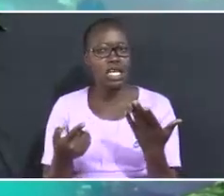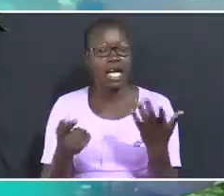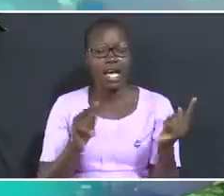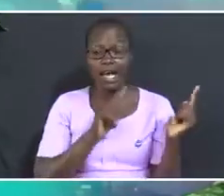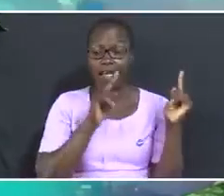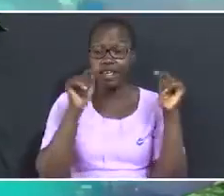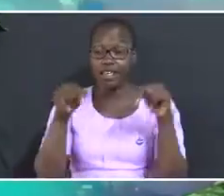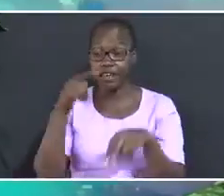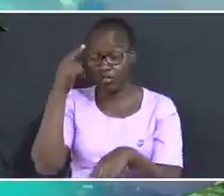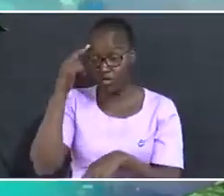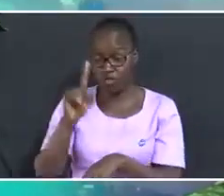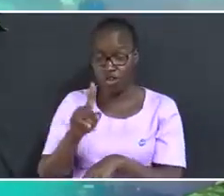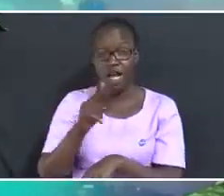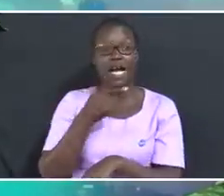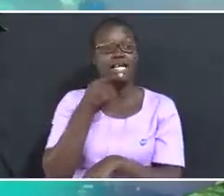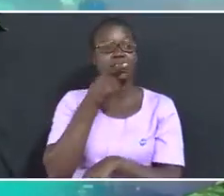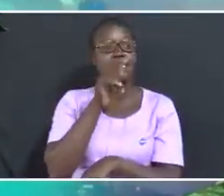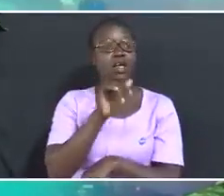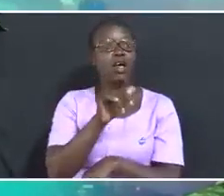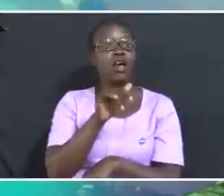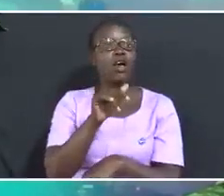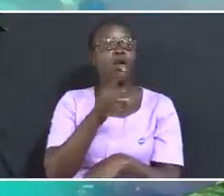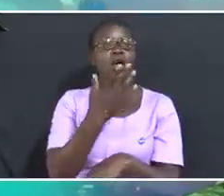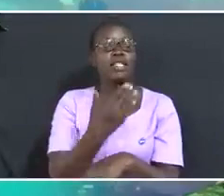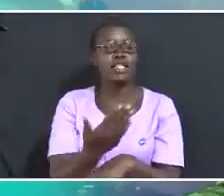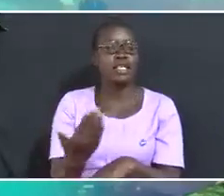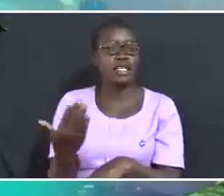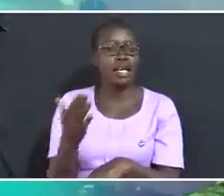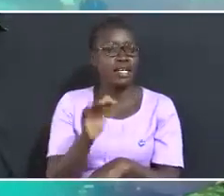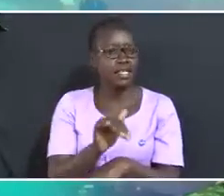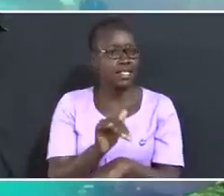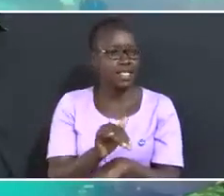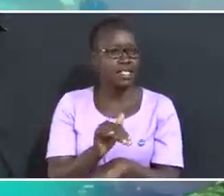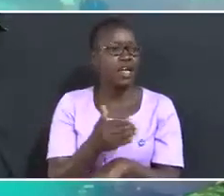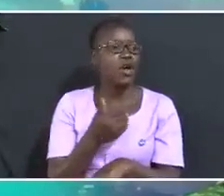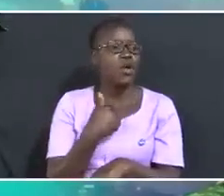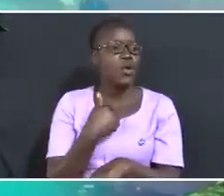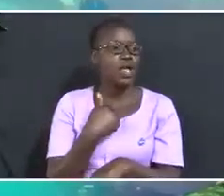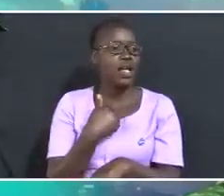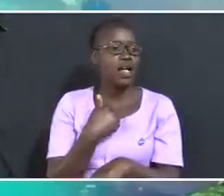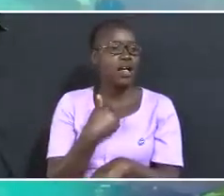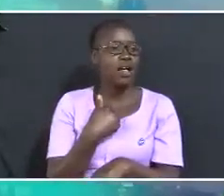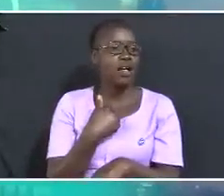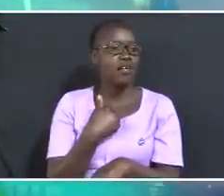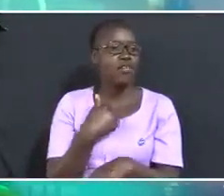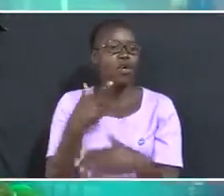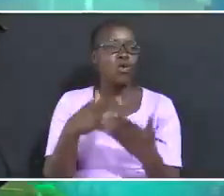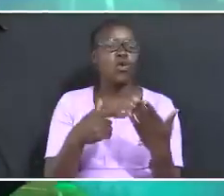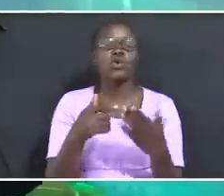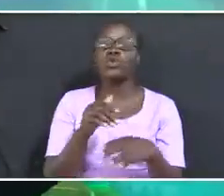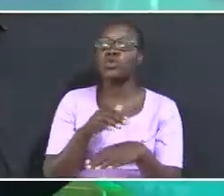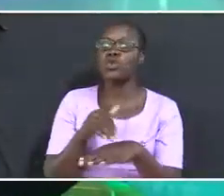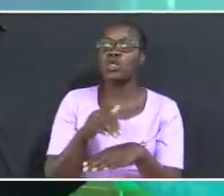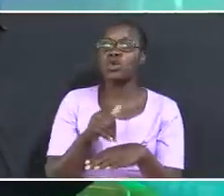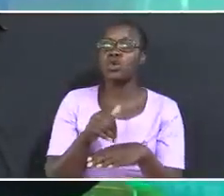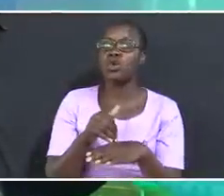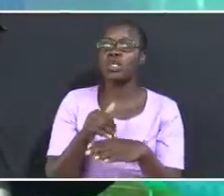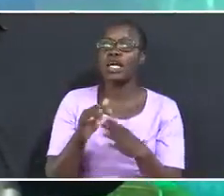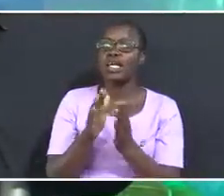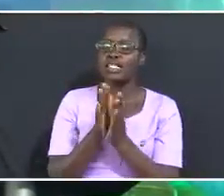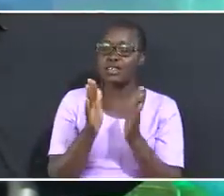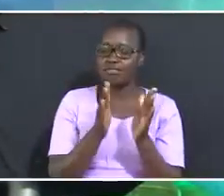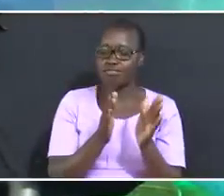here, let me say one thing, that we have what we call a